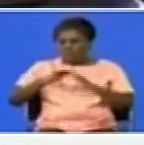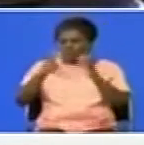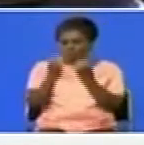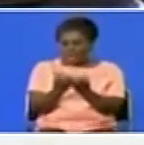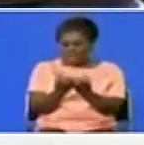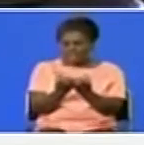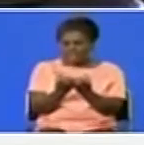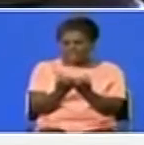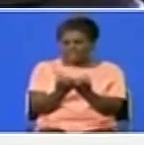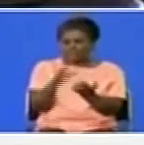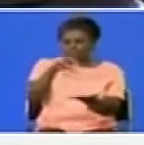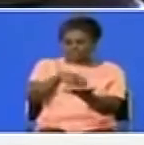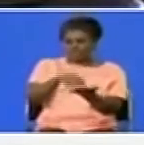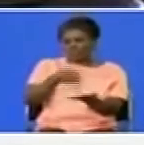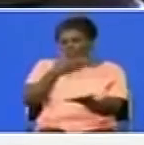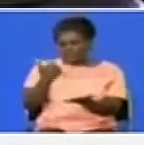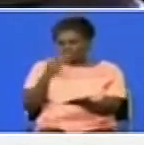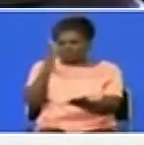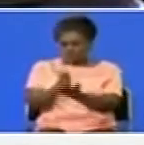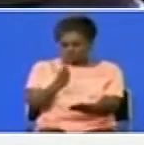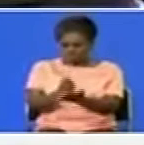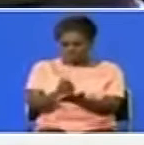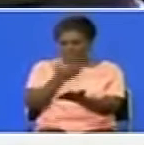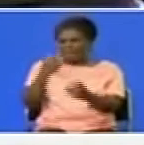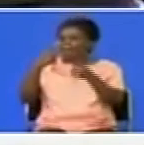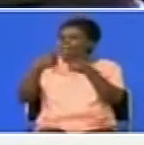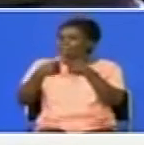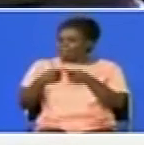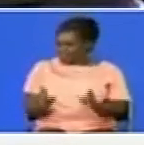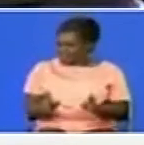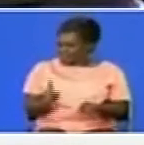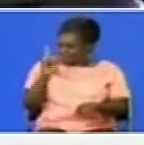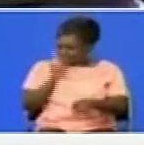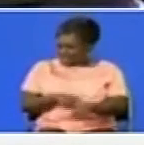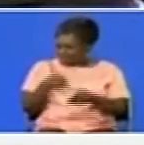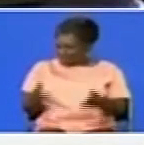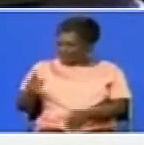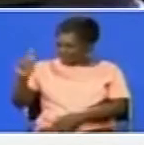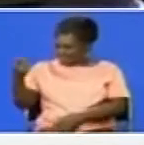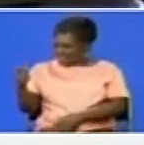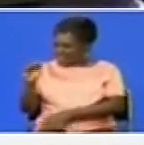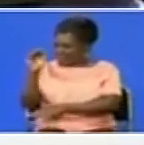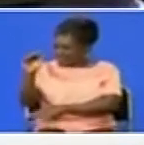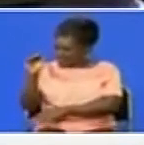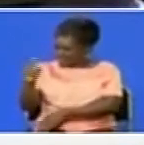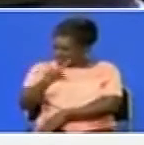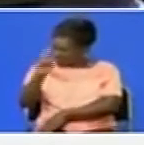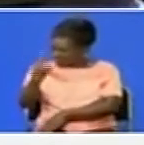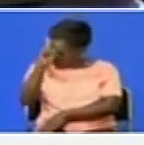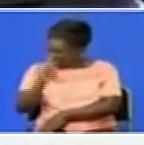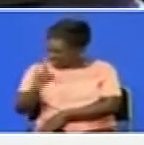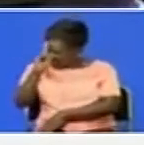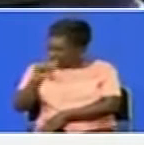world-class best practice that we should really embrace. But it comes at a time that the Kenyans have been asking a very critical